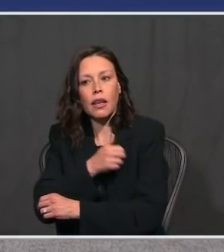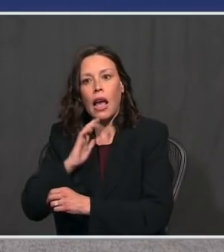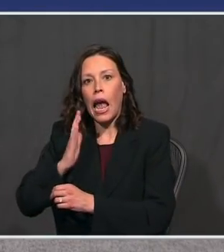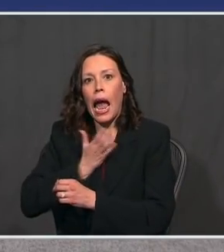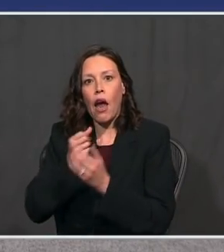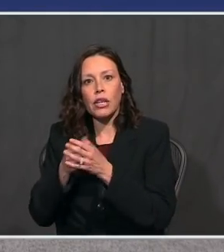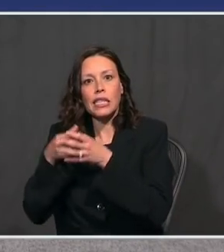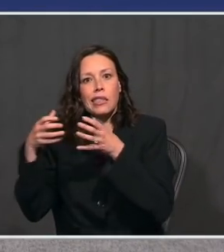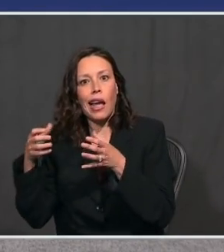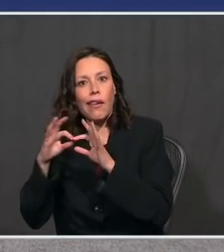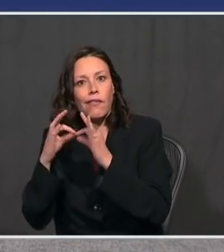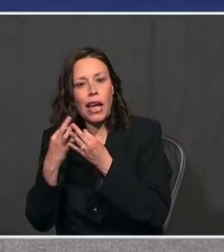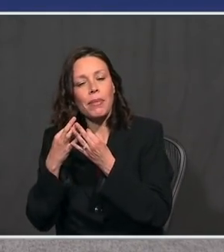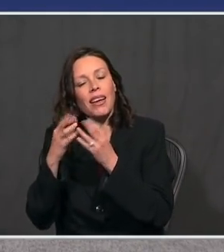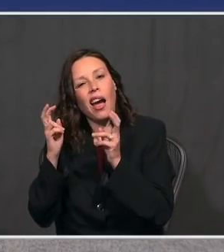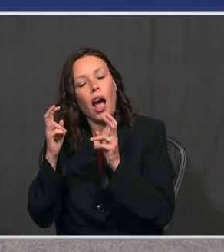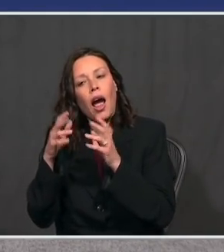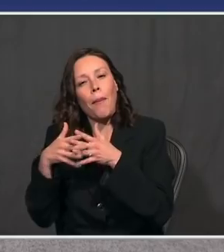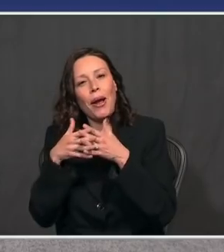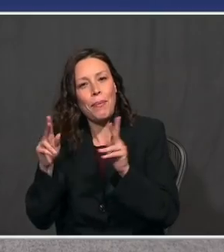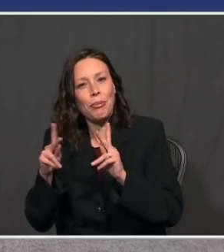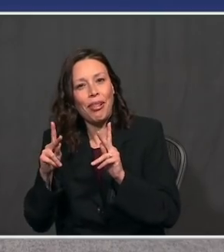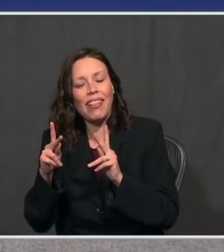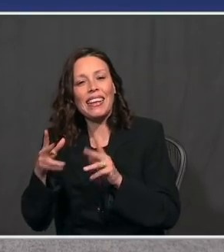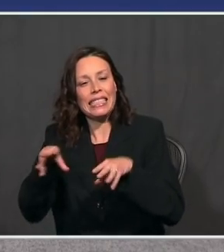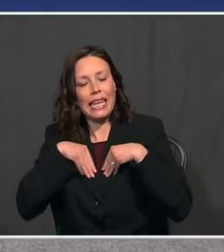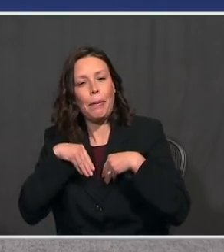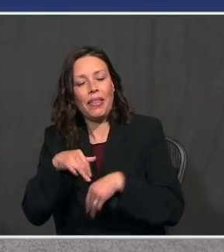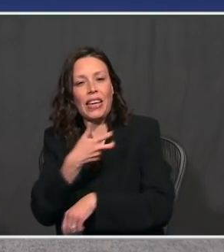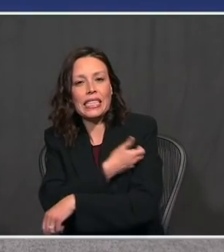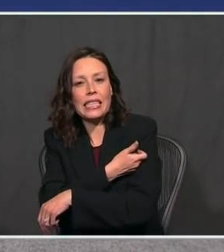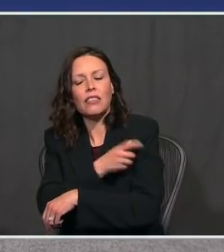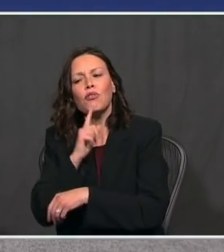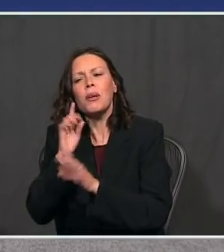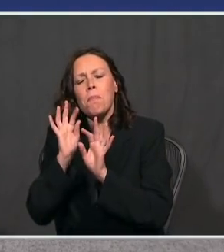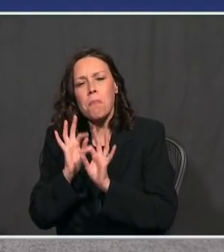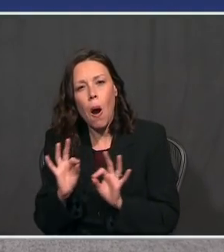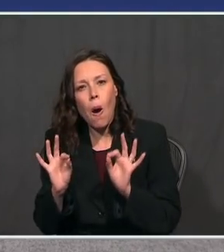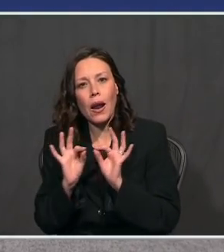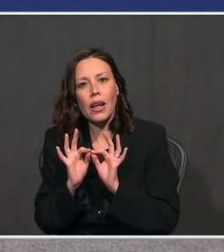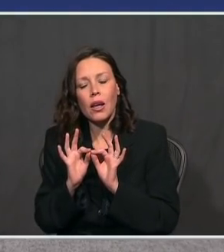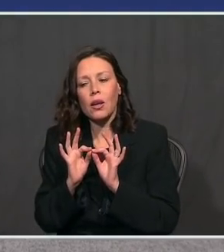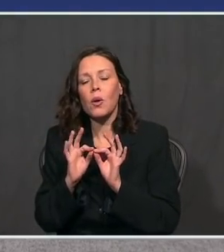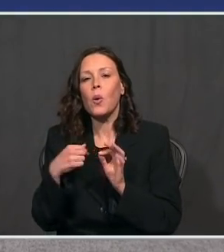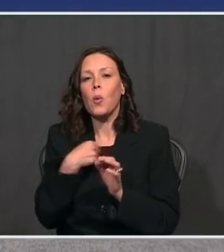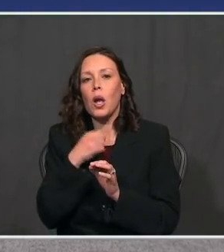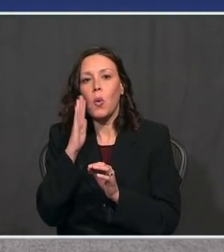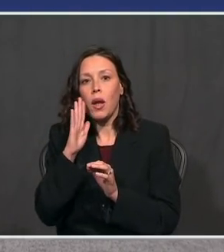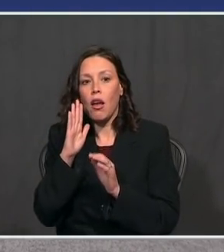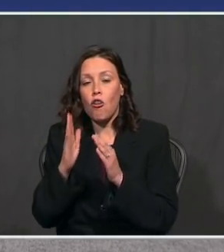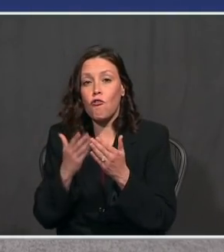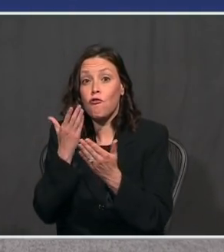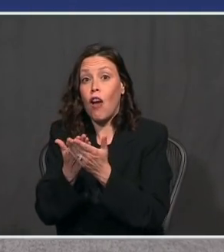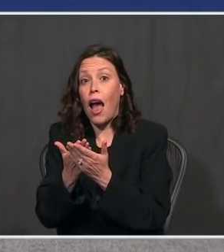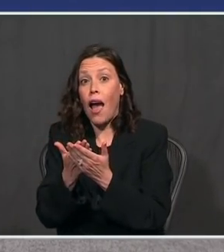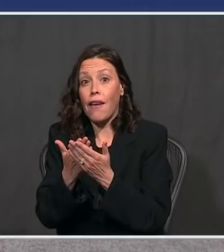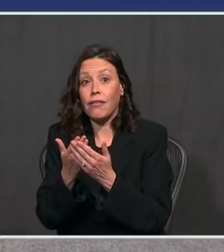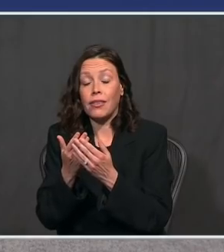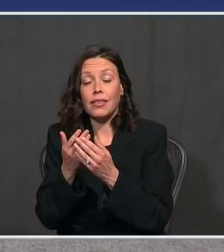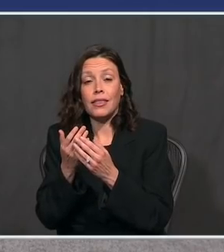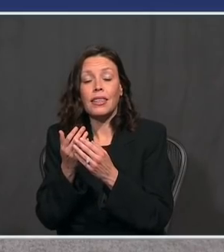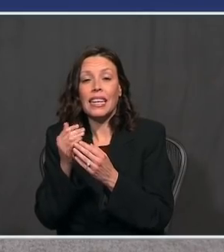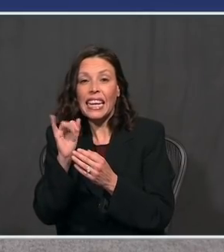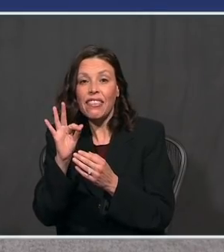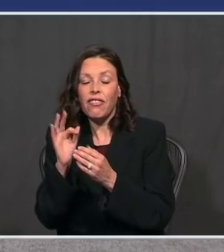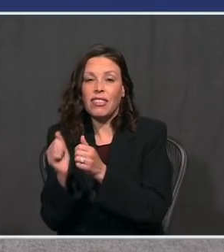extended family in the United States take. And this is really important, that we're only going to get there if we do this all